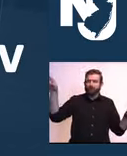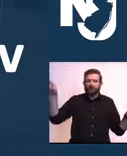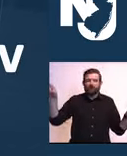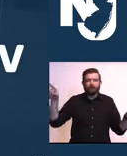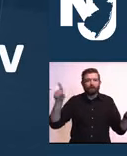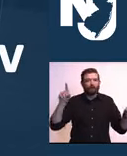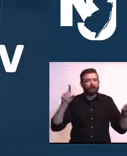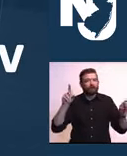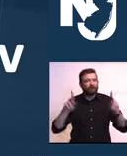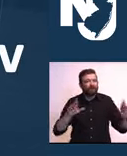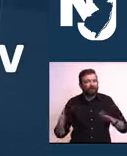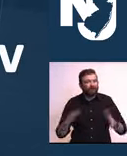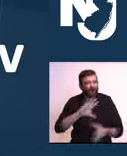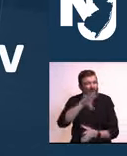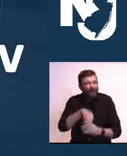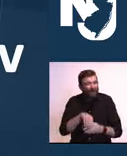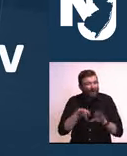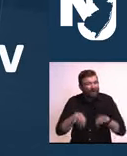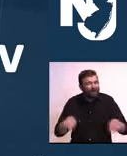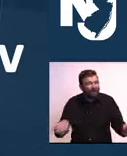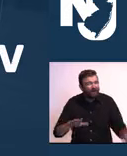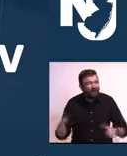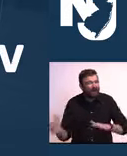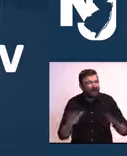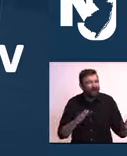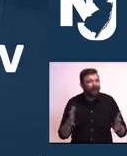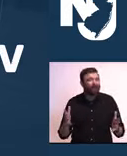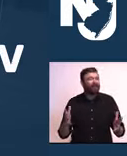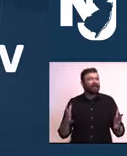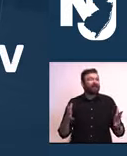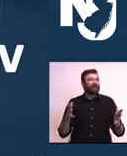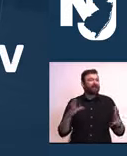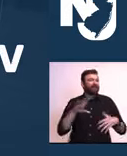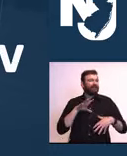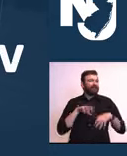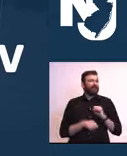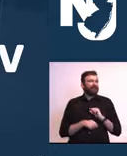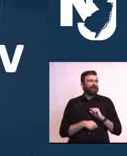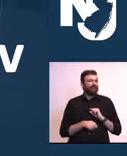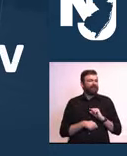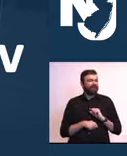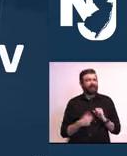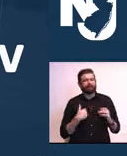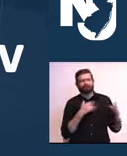just overwhelming. I was exchanging a note yesterday afternoon with